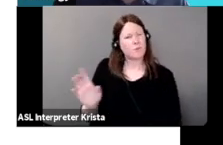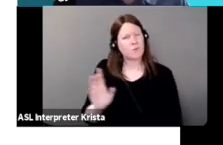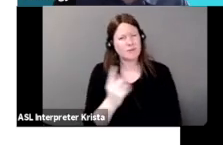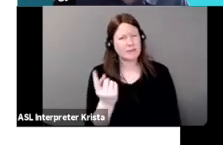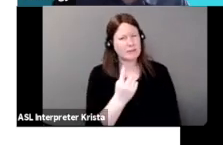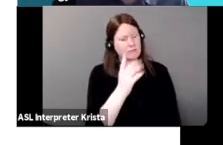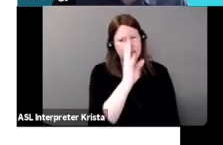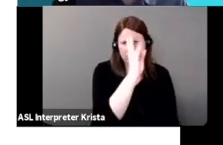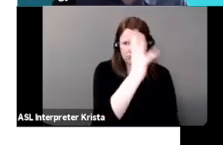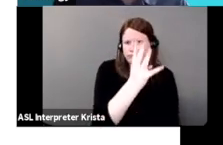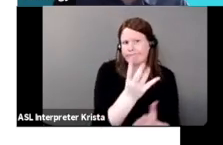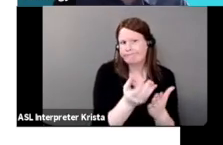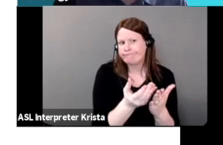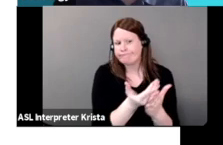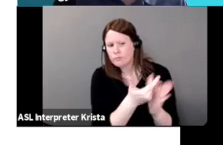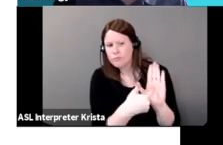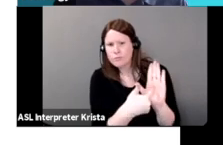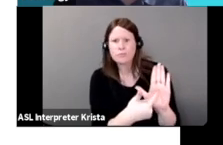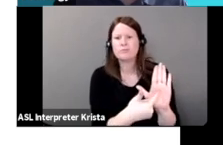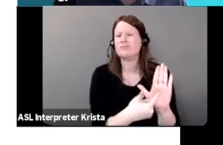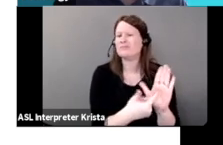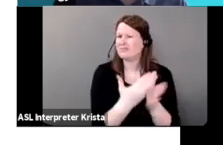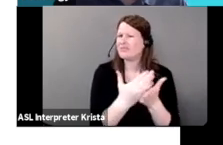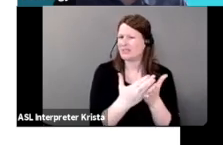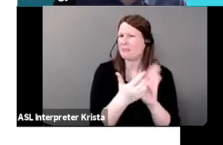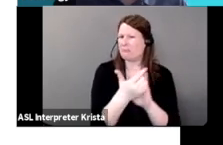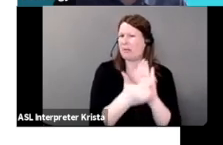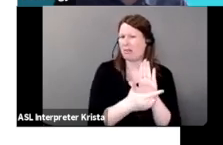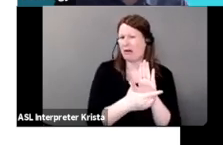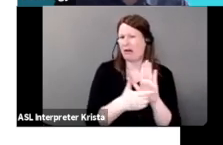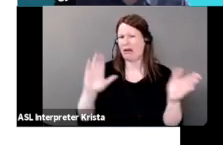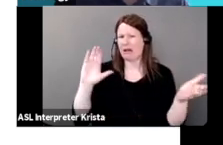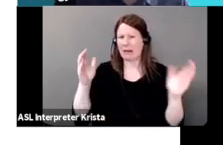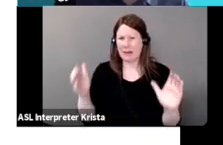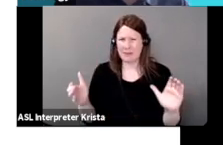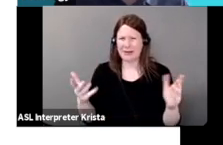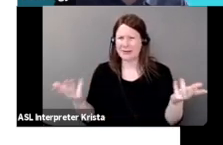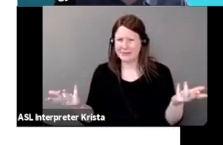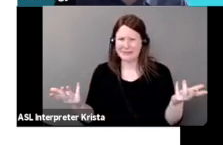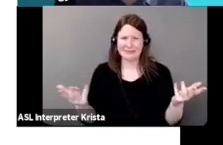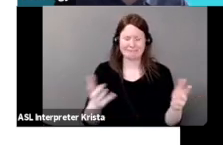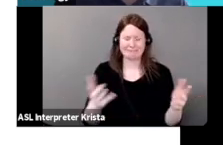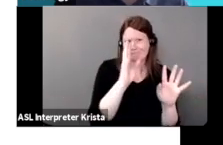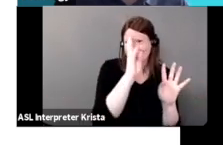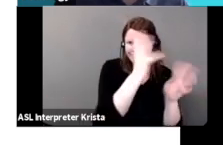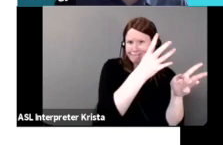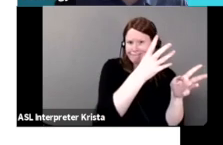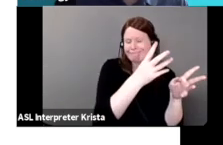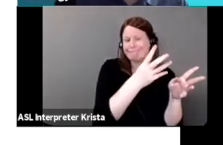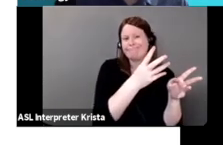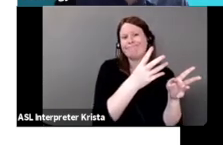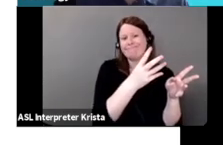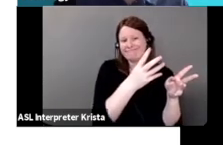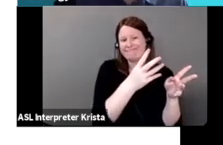huge areas of law that devote themselves to what is novelty and what is inventiveness. And we'll touch on that in a